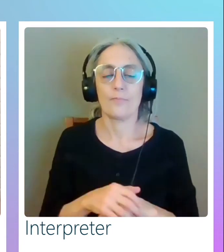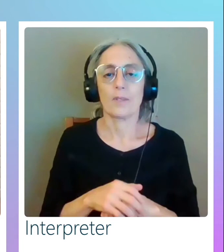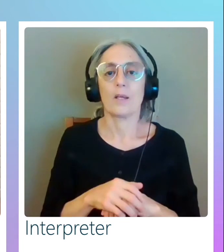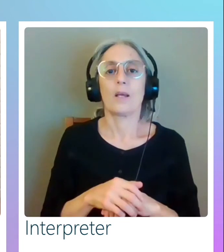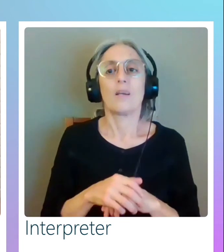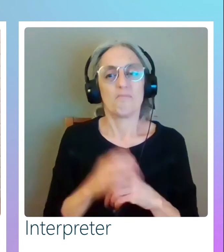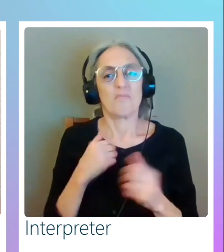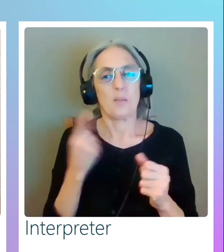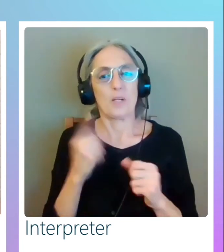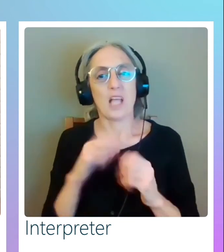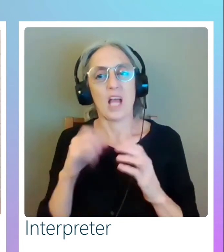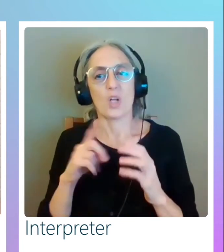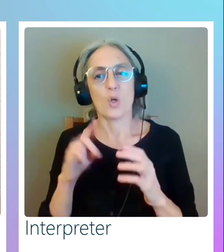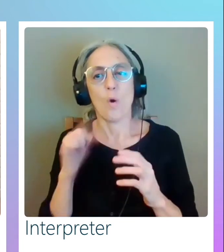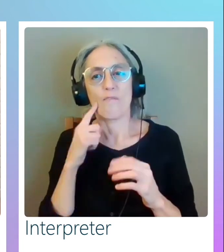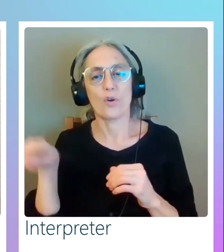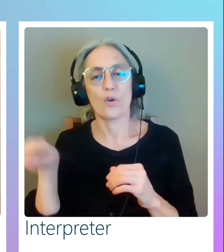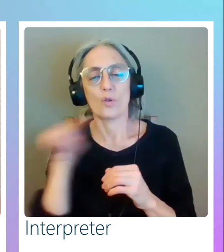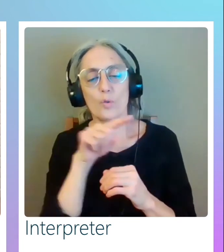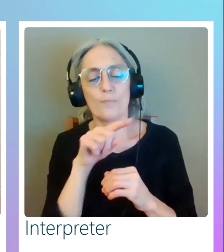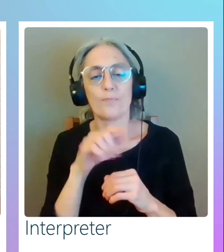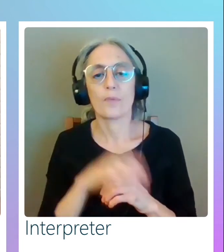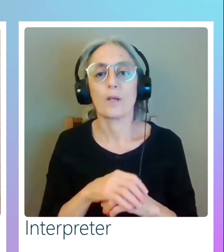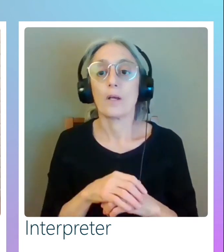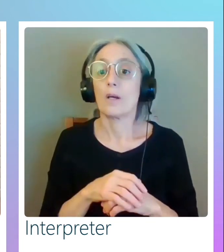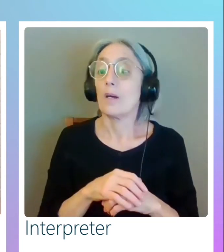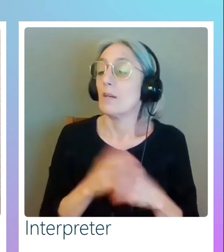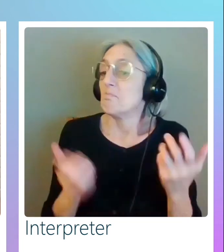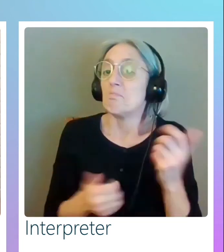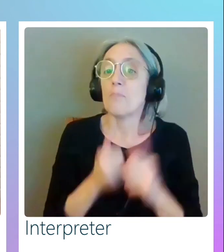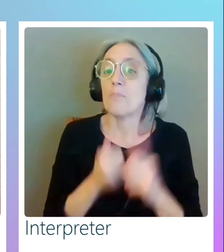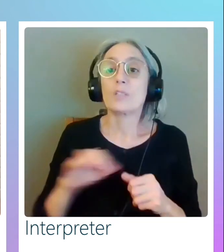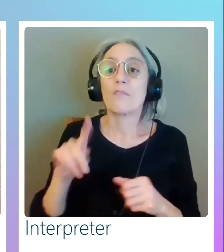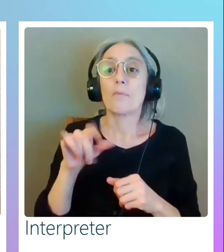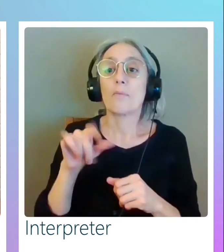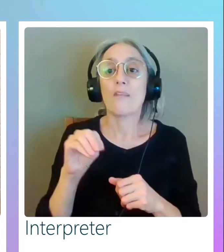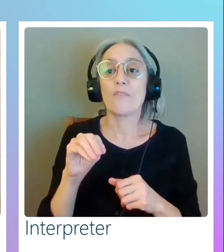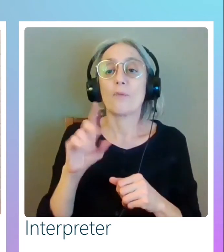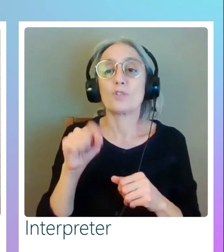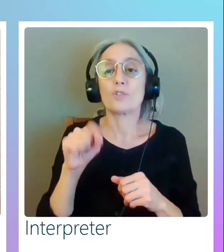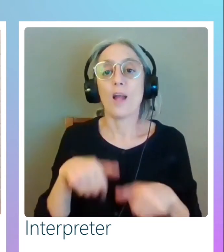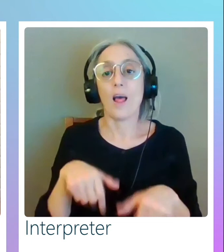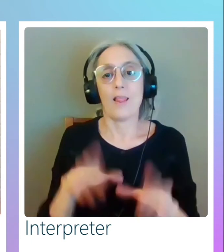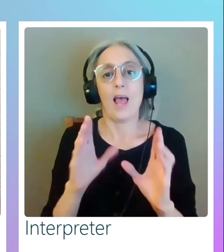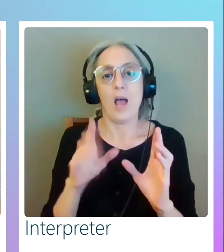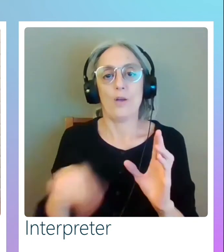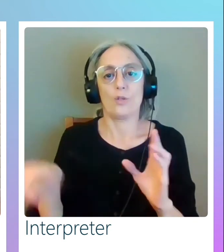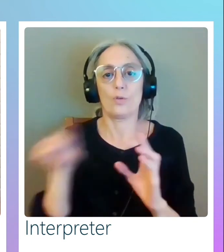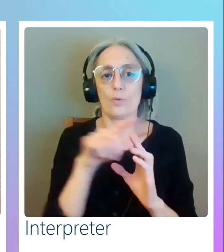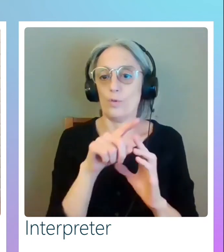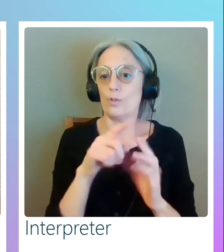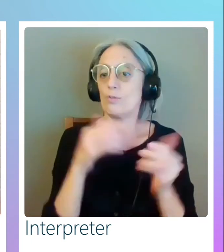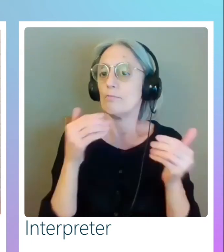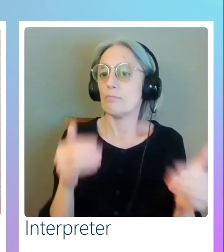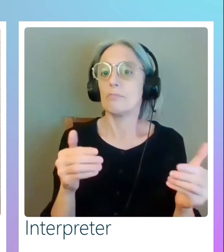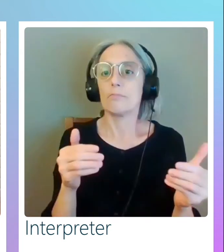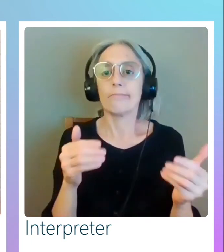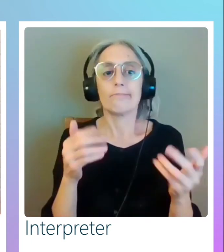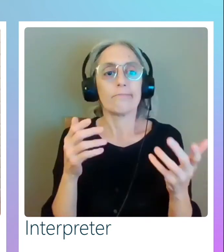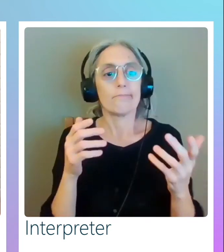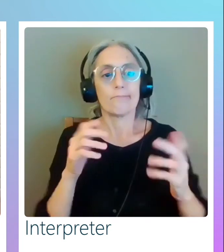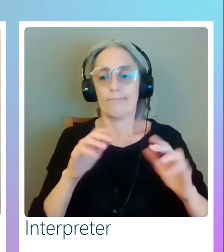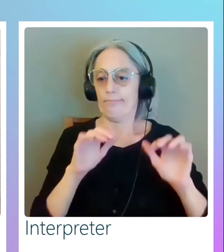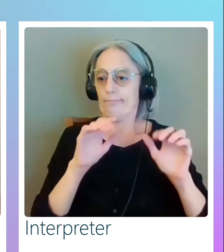saying is, yeah, there should be, most of your platform should allow you to be able to go in and just paste